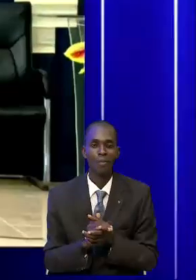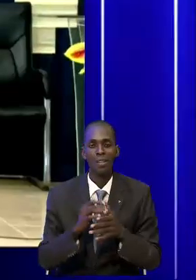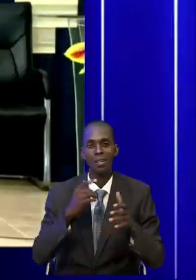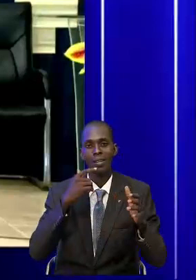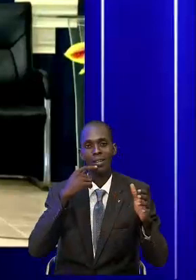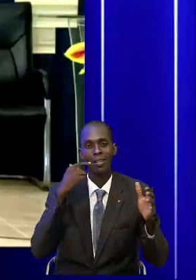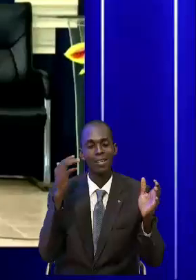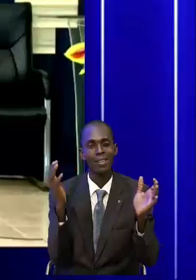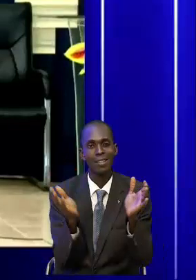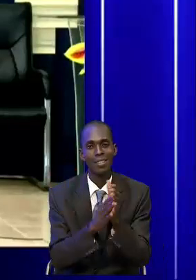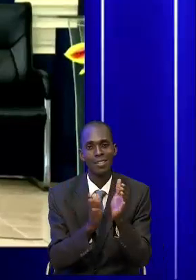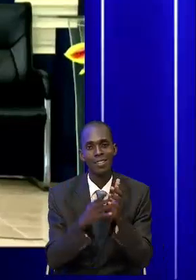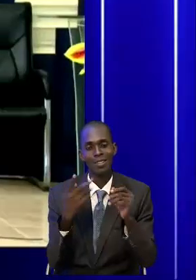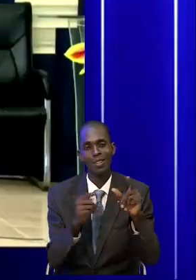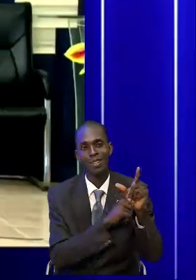Praise the Lord.